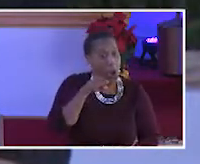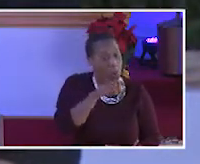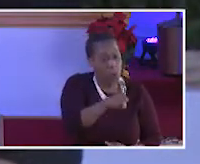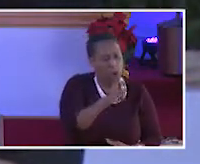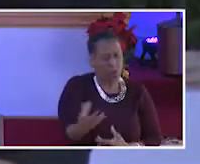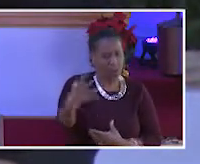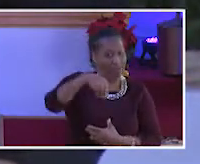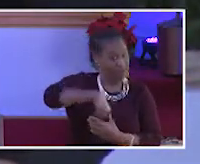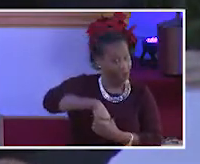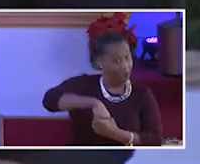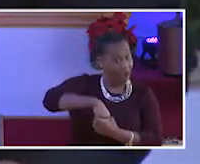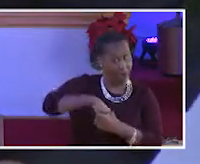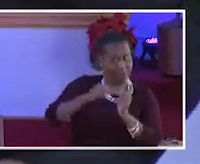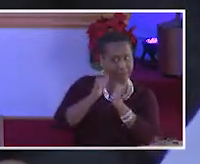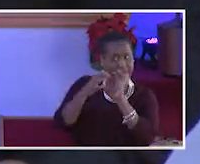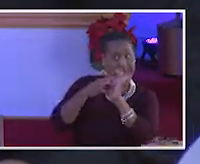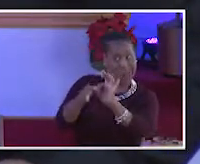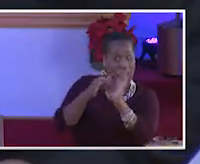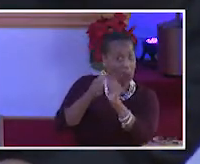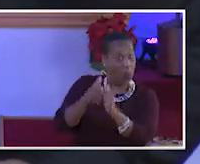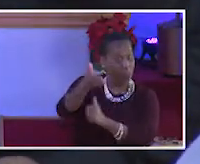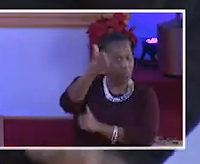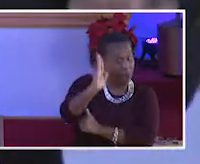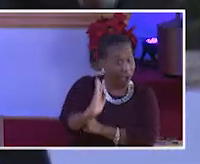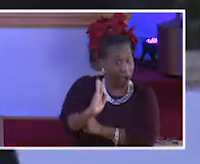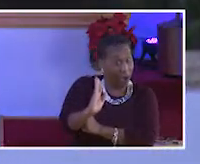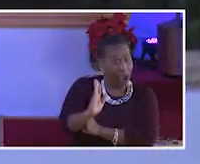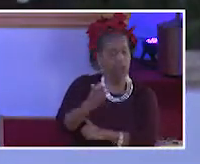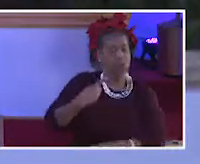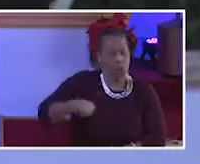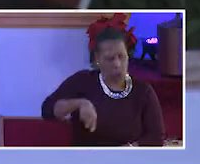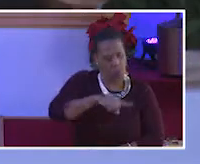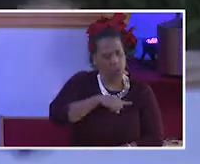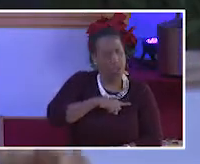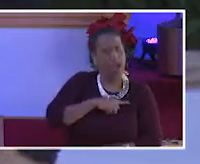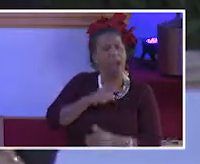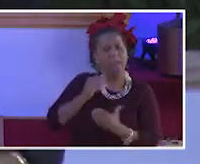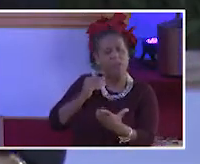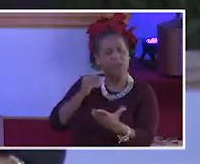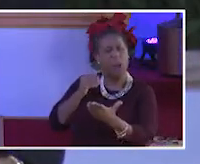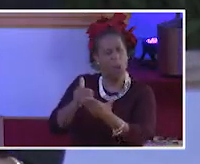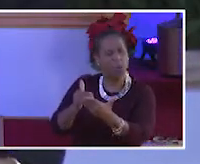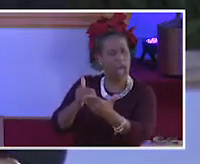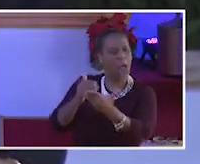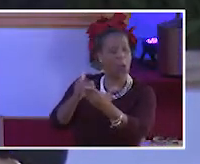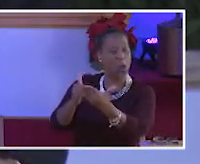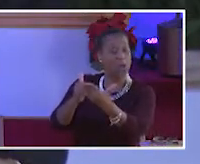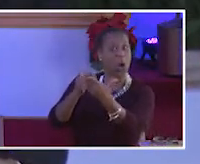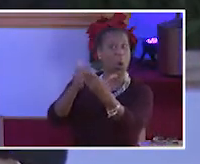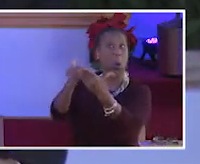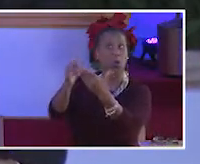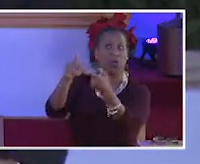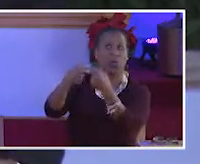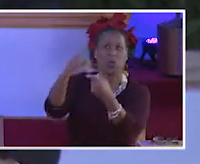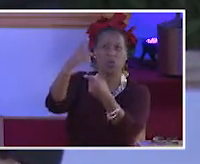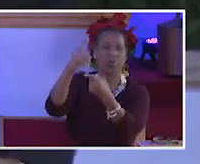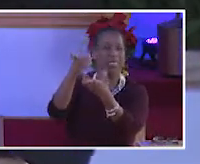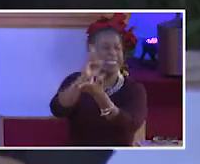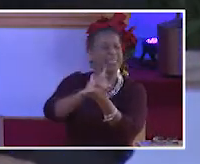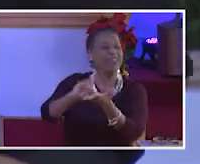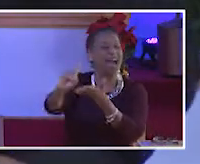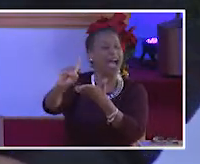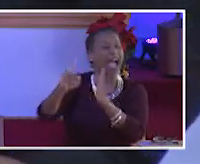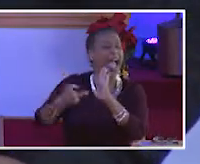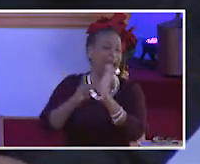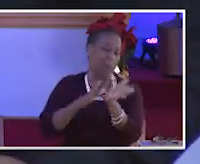participate with God in the fulfillment of dreams, we are moving closer and closer to the divine present and purpose for which